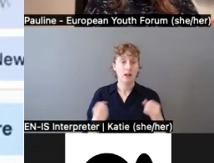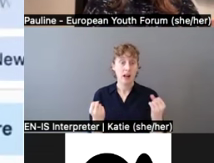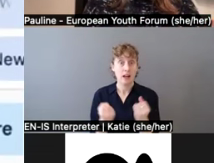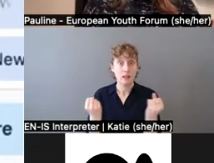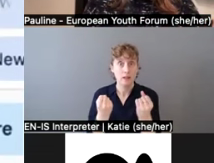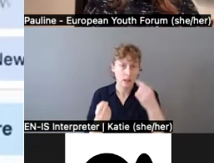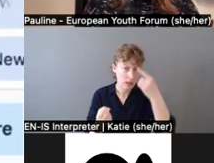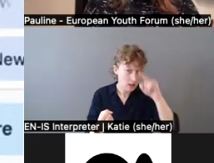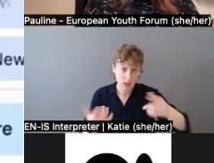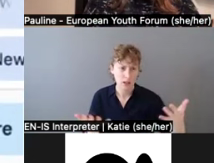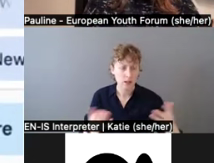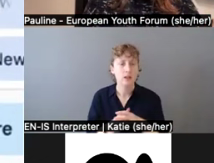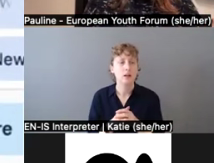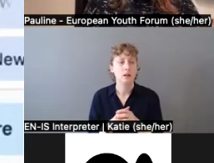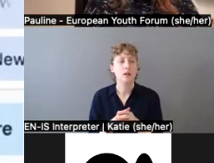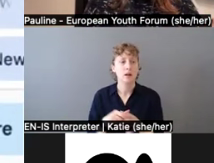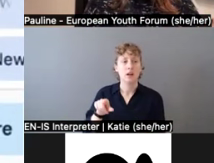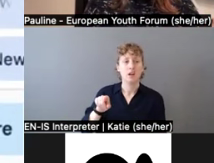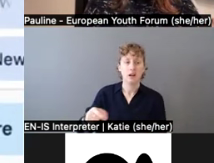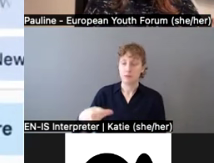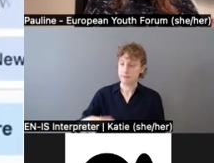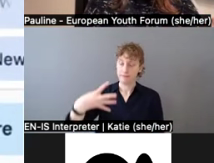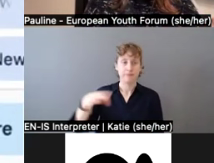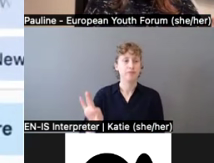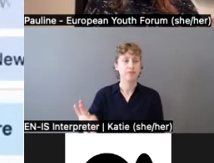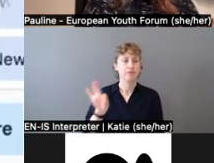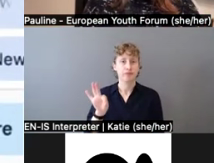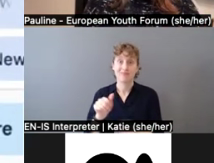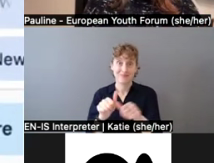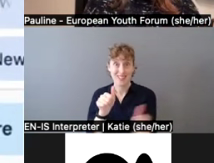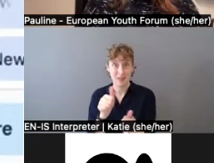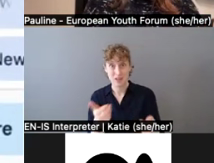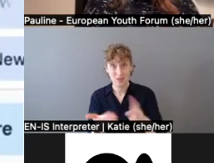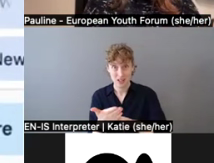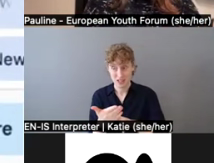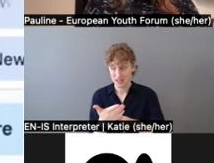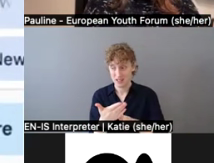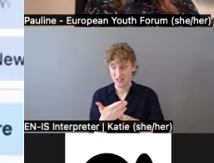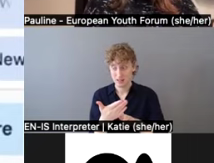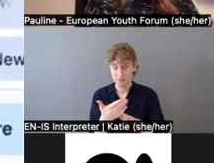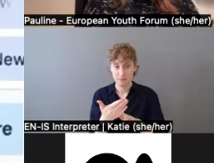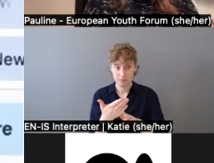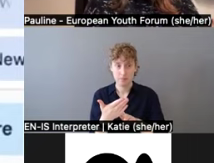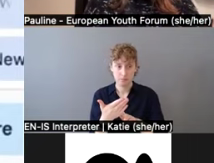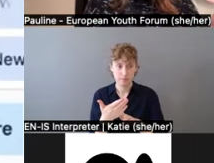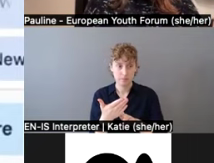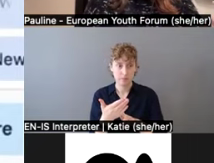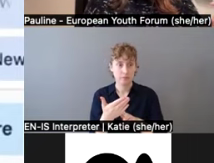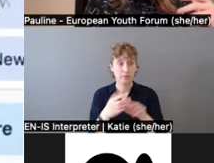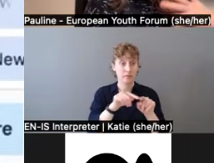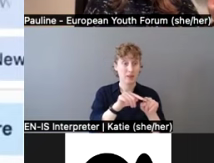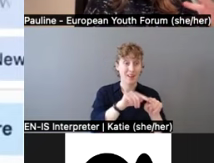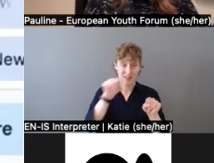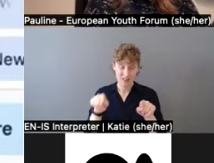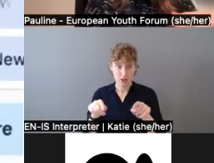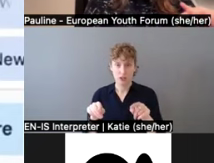for, and then select. So here this would be subcontracting. And then here it's for a trainer. So let's say that you